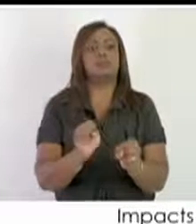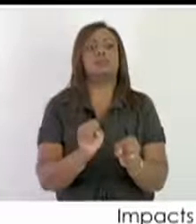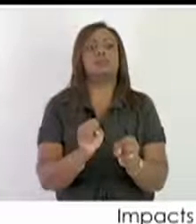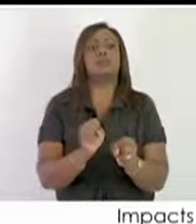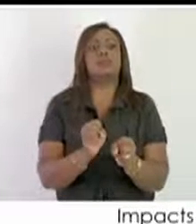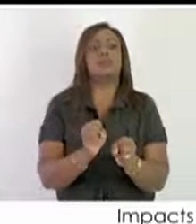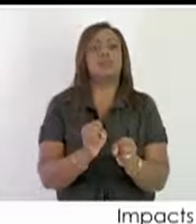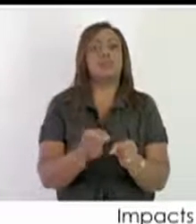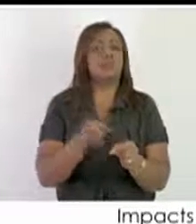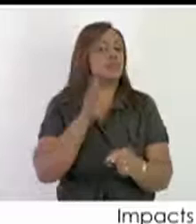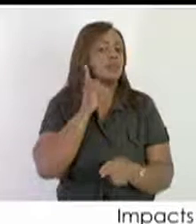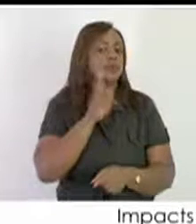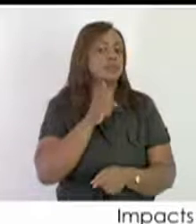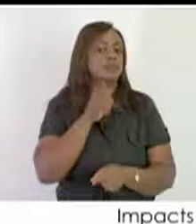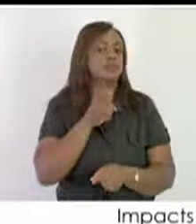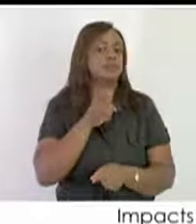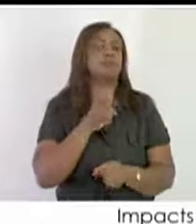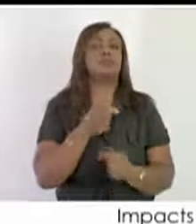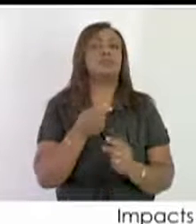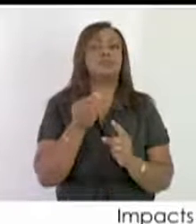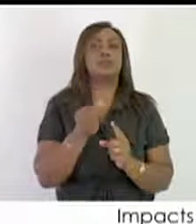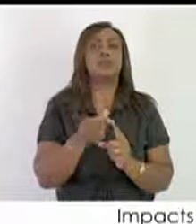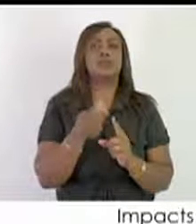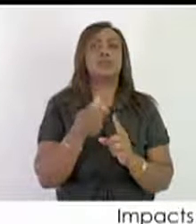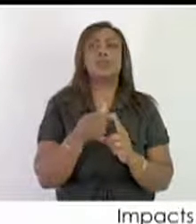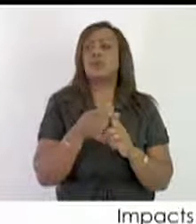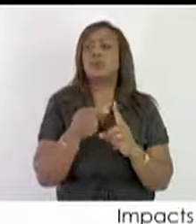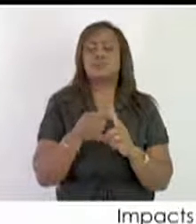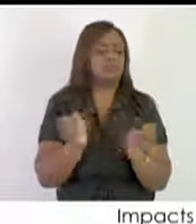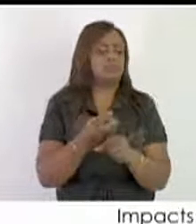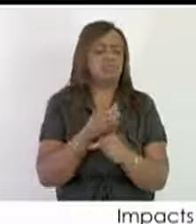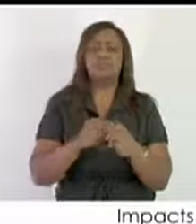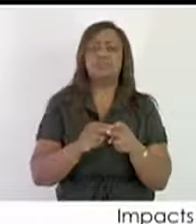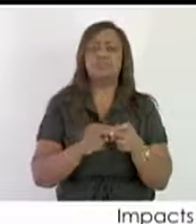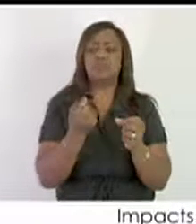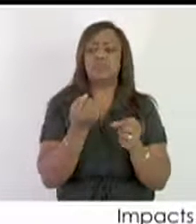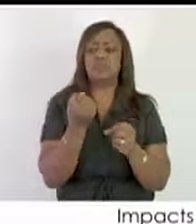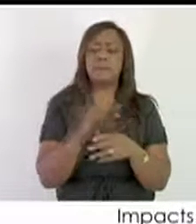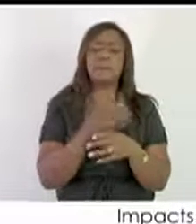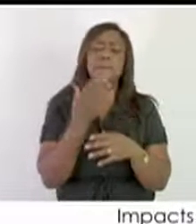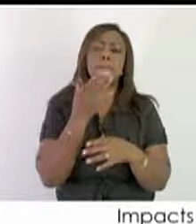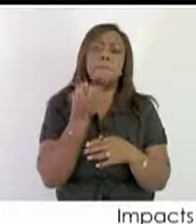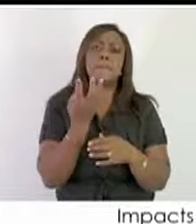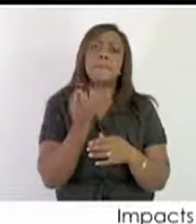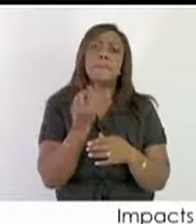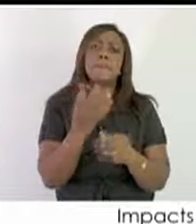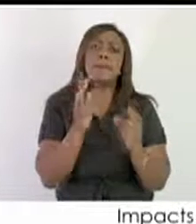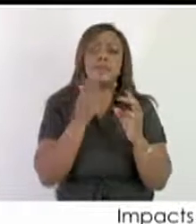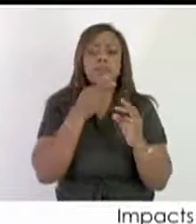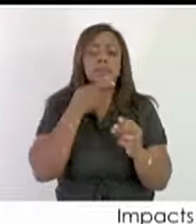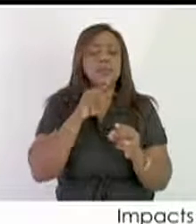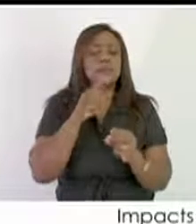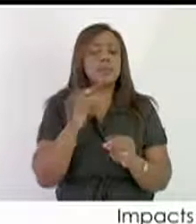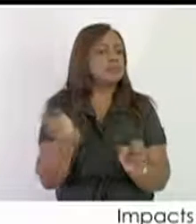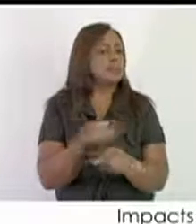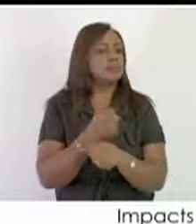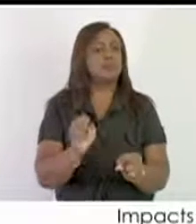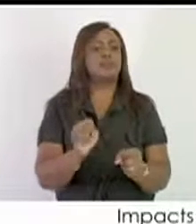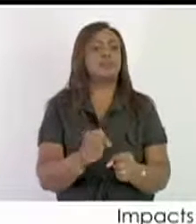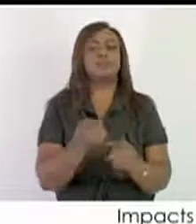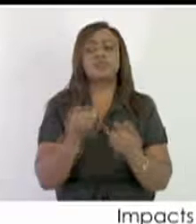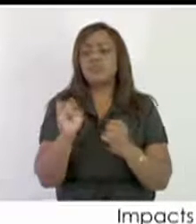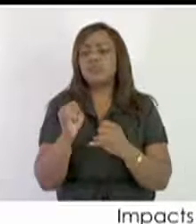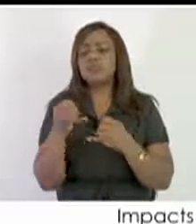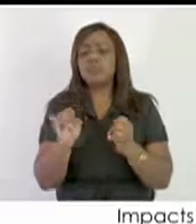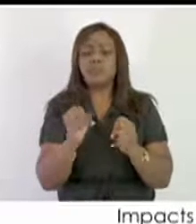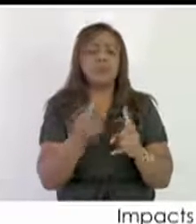on a condom. Okay, you come to this one, put on a condom, put it. At the end of the day, you are like, I'm getting used to this one now. And then it's not always easy to convince now